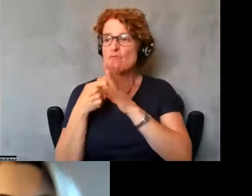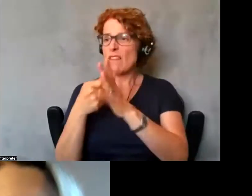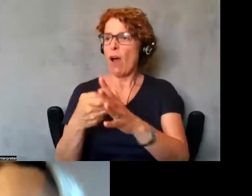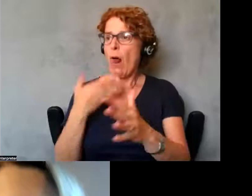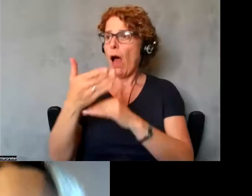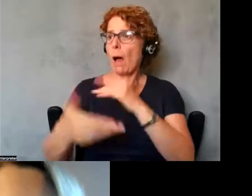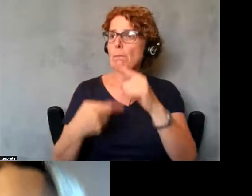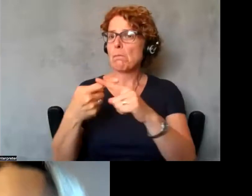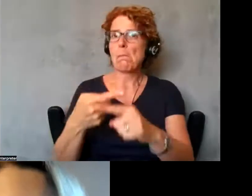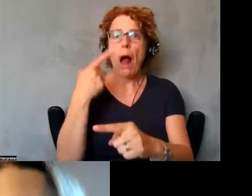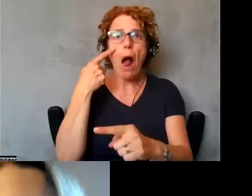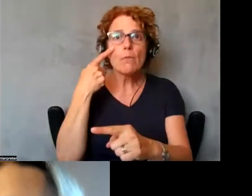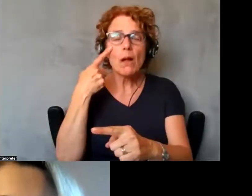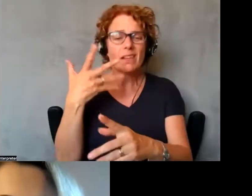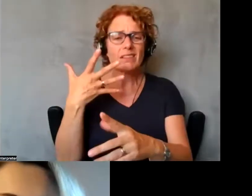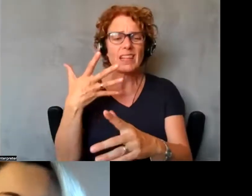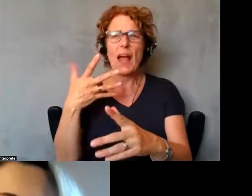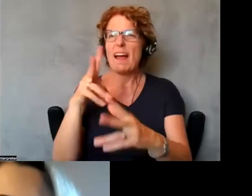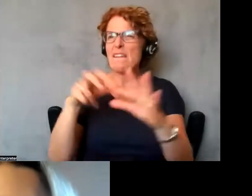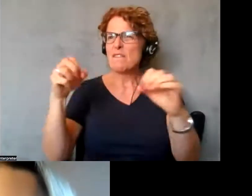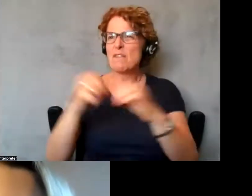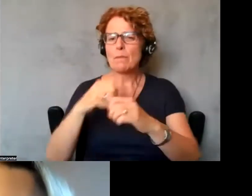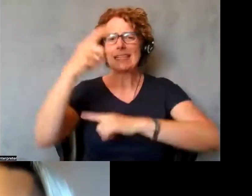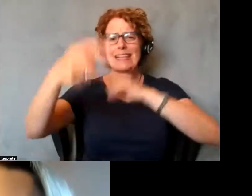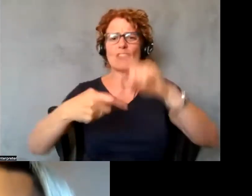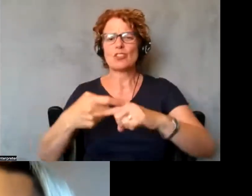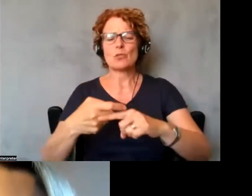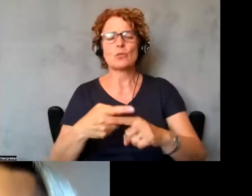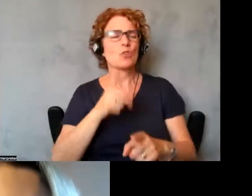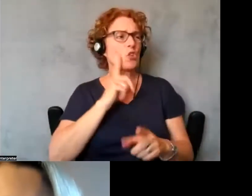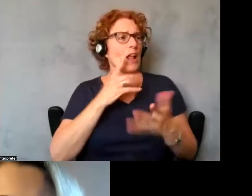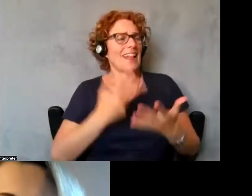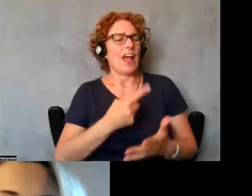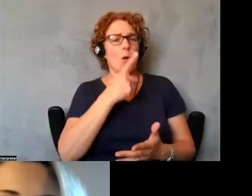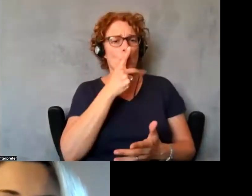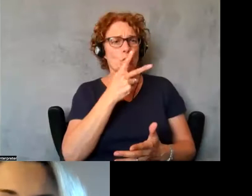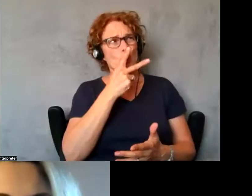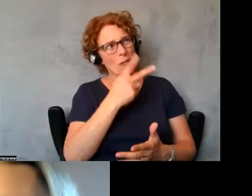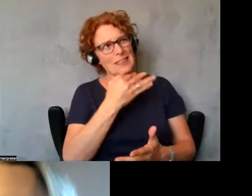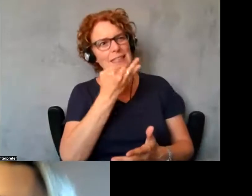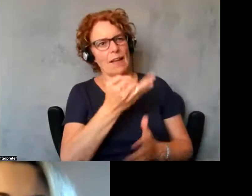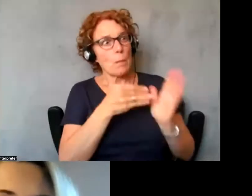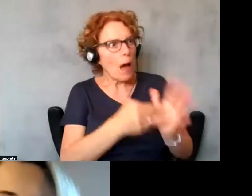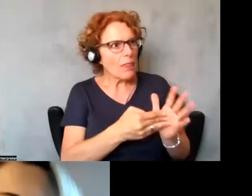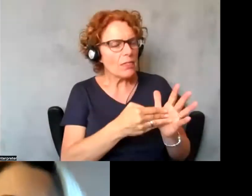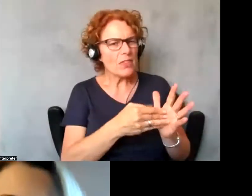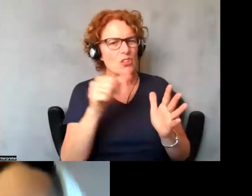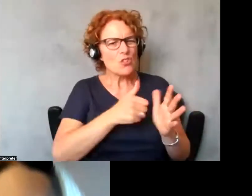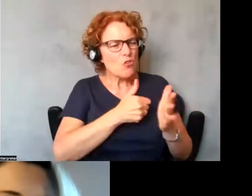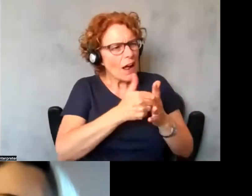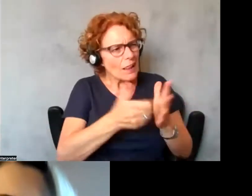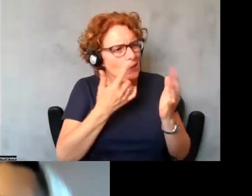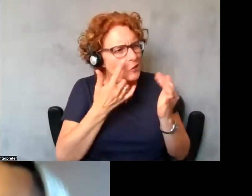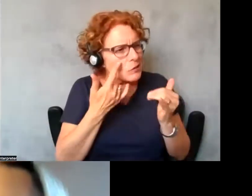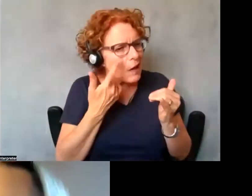February of next year, 2023. The little girl is 27 months now, and they wonder how regularly she should be having